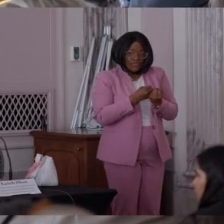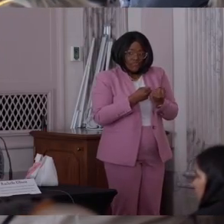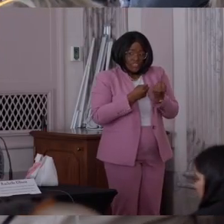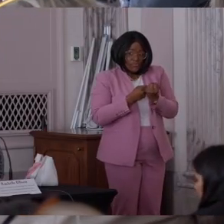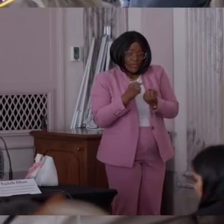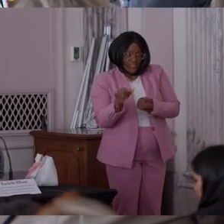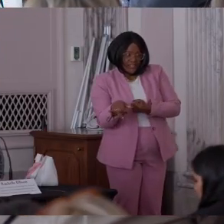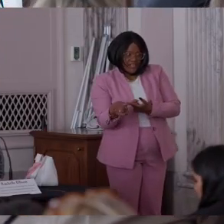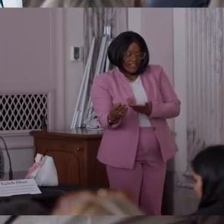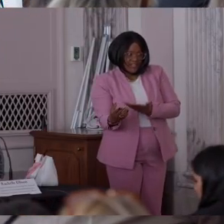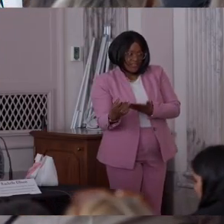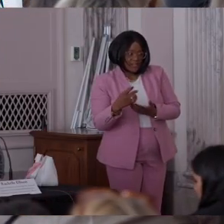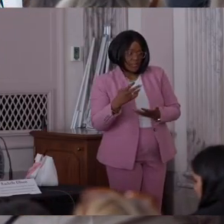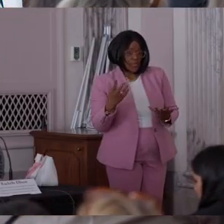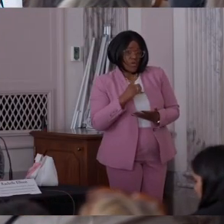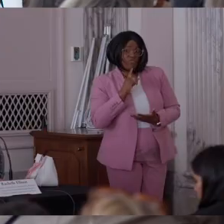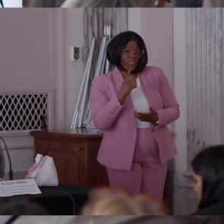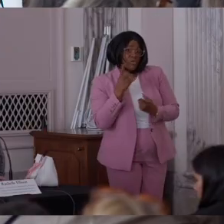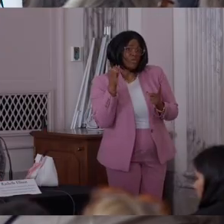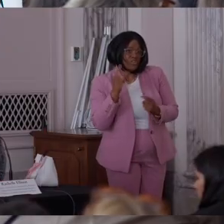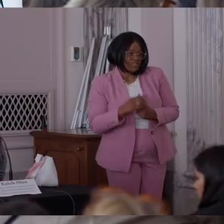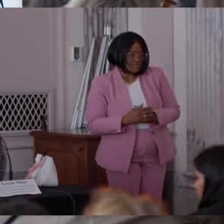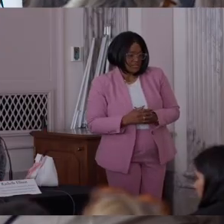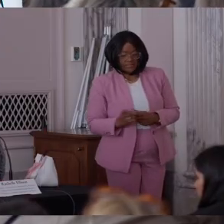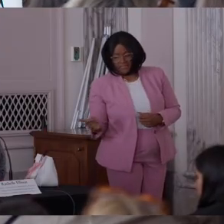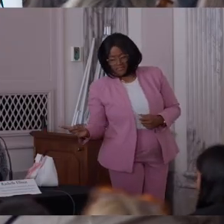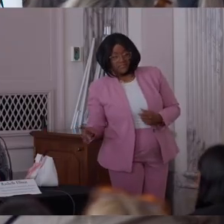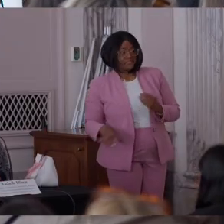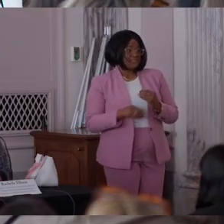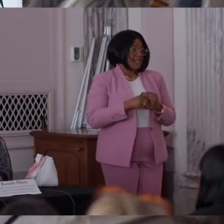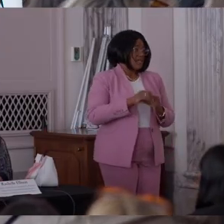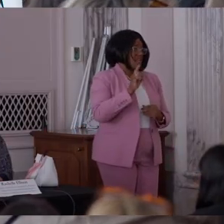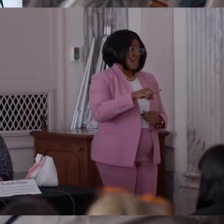support what it really works. And I'd